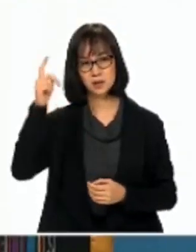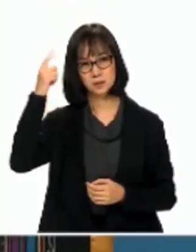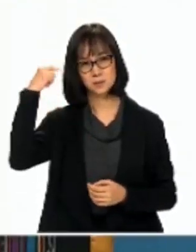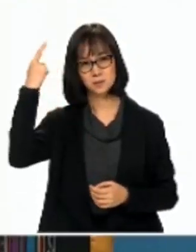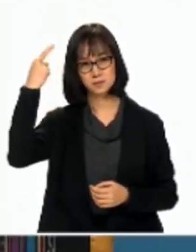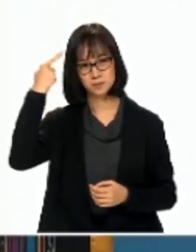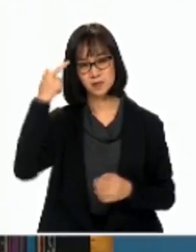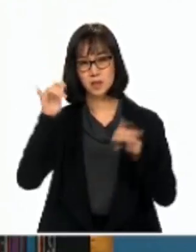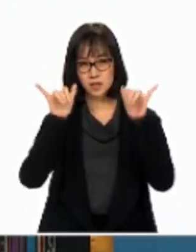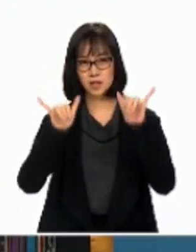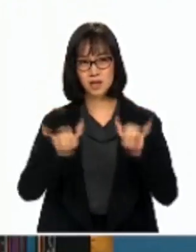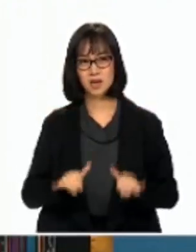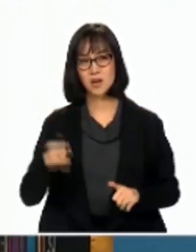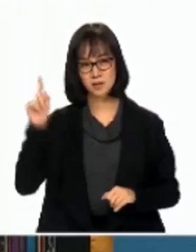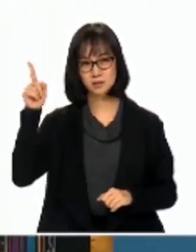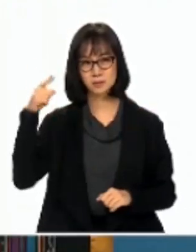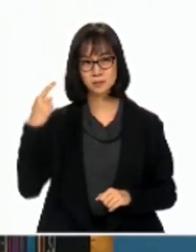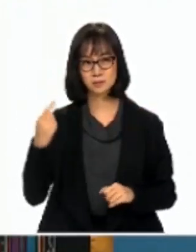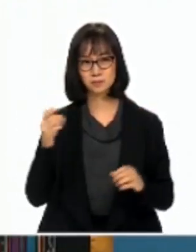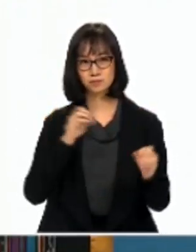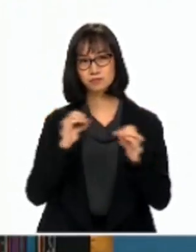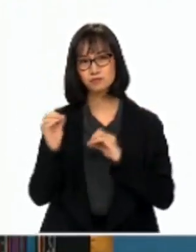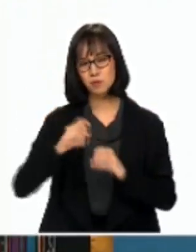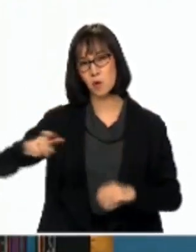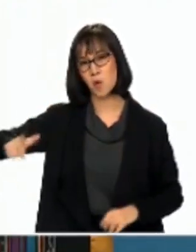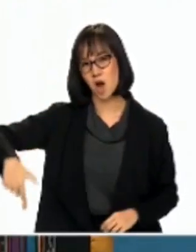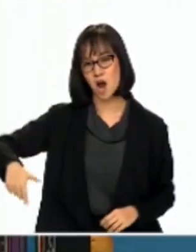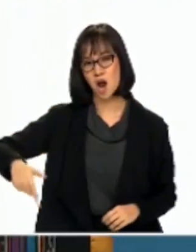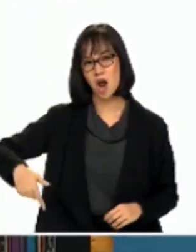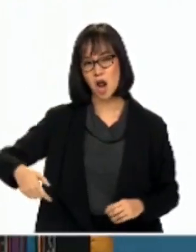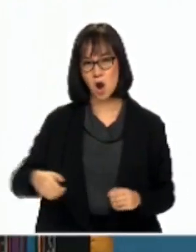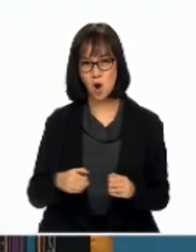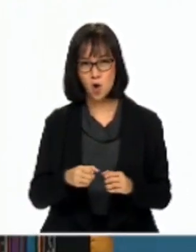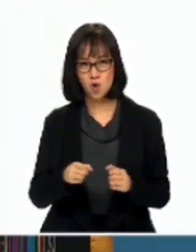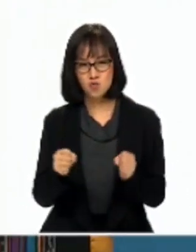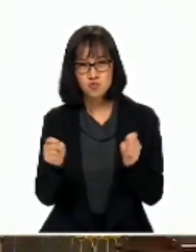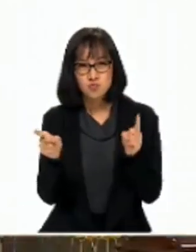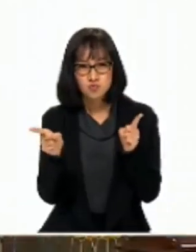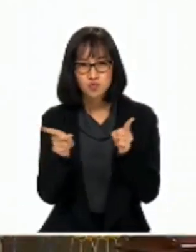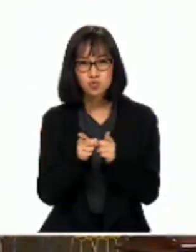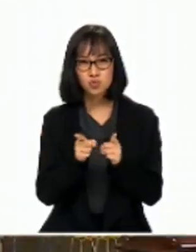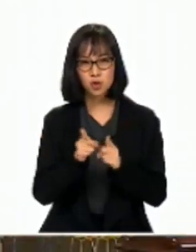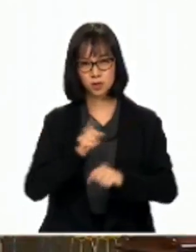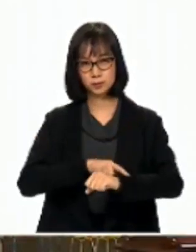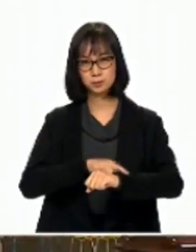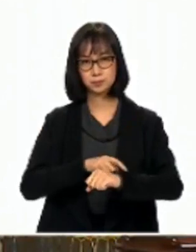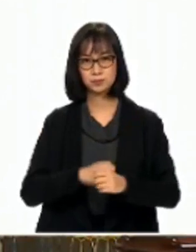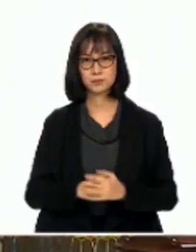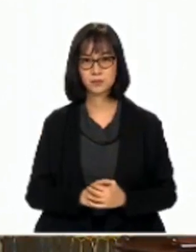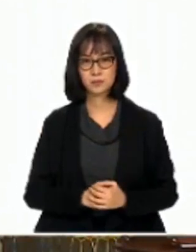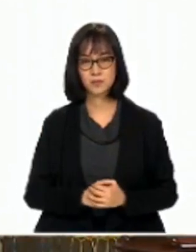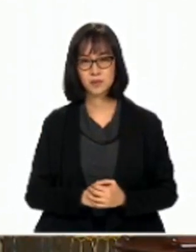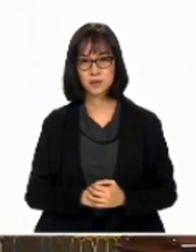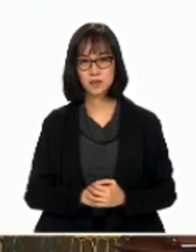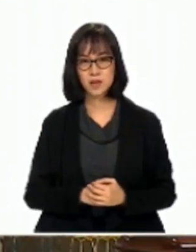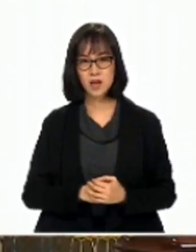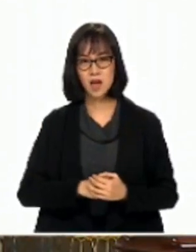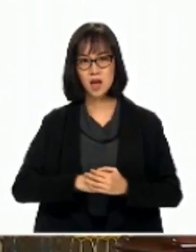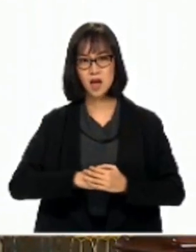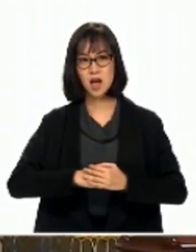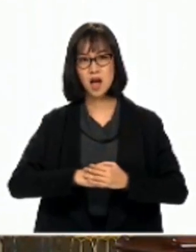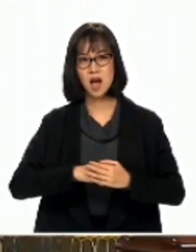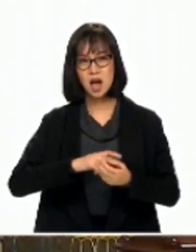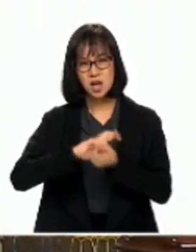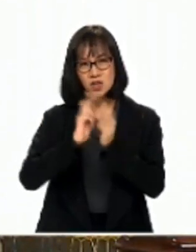delay and within a short timeline. These reforms would be for naught if we